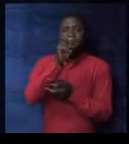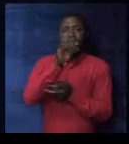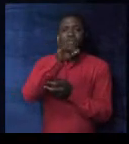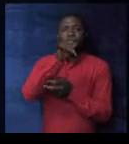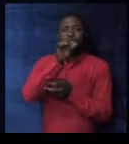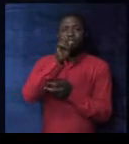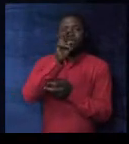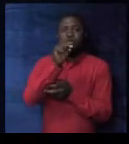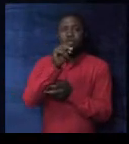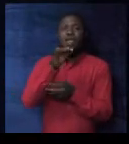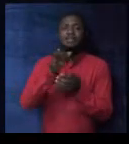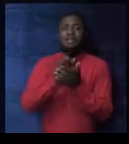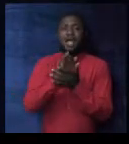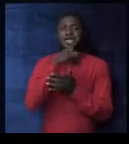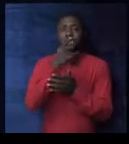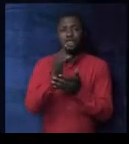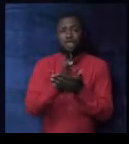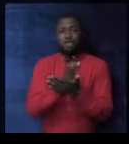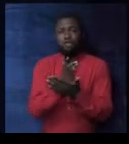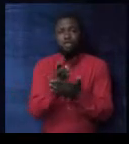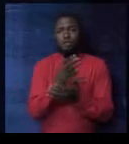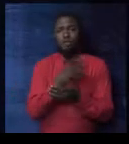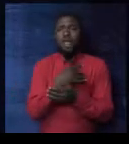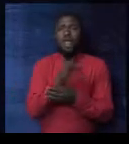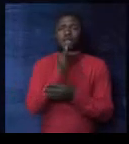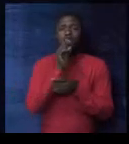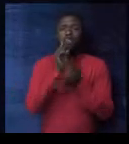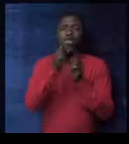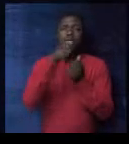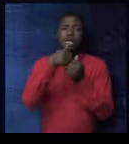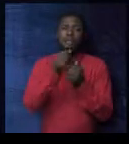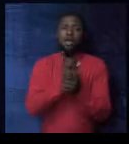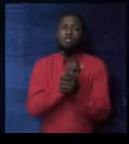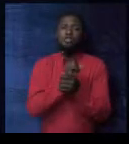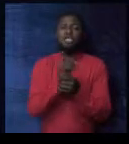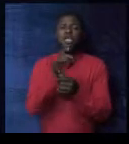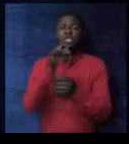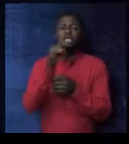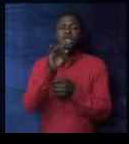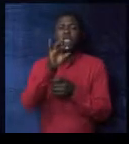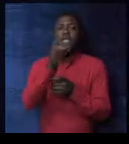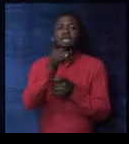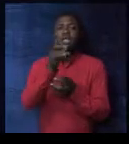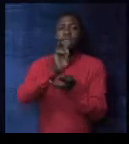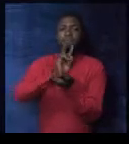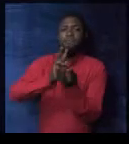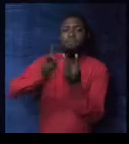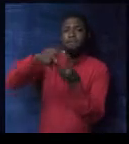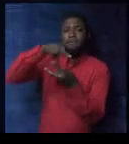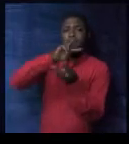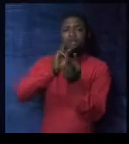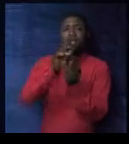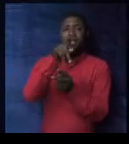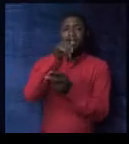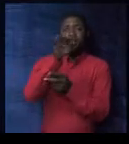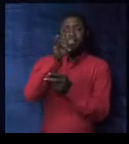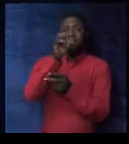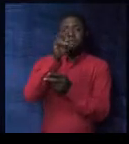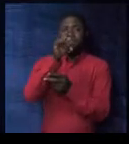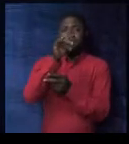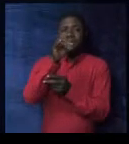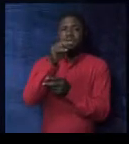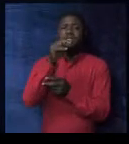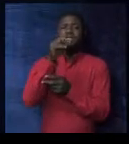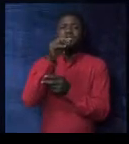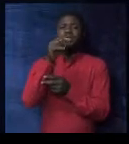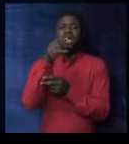Jason. Good. That is the song. And it's talking about the 8 planets. Now let's look at the